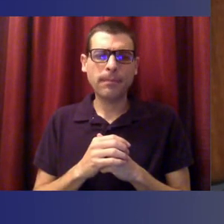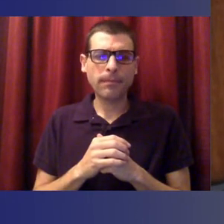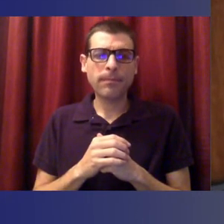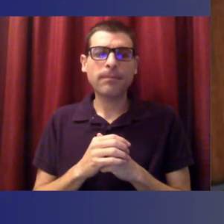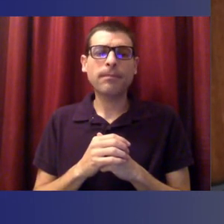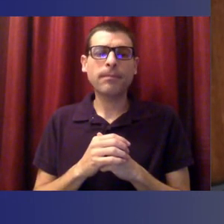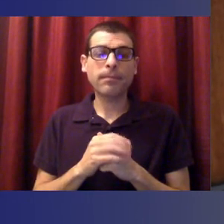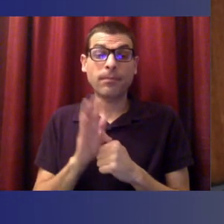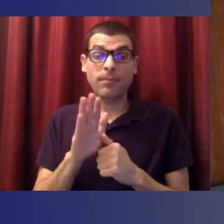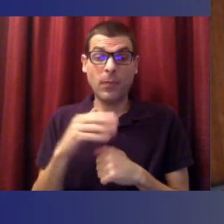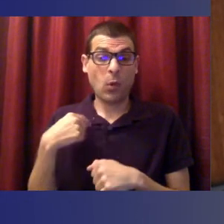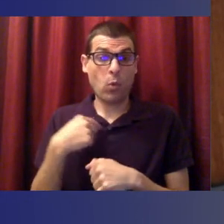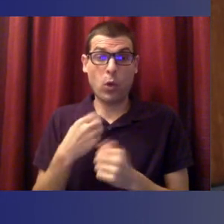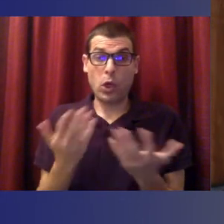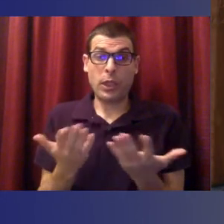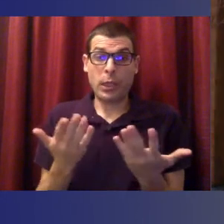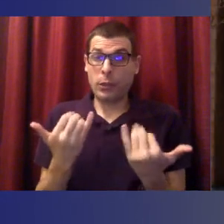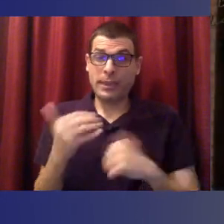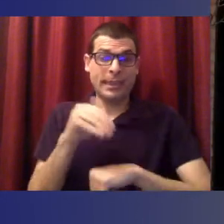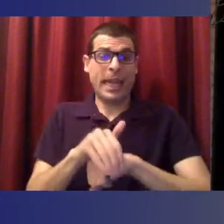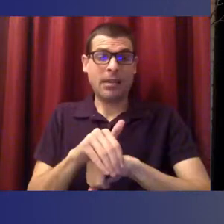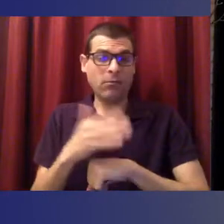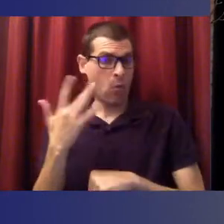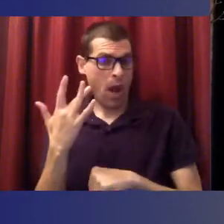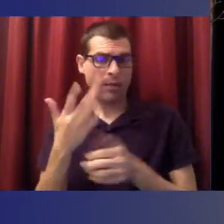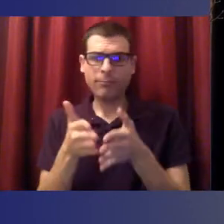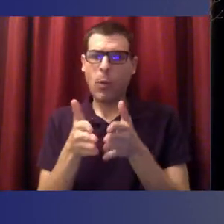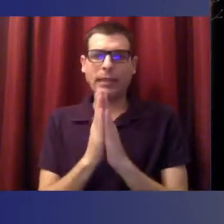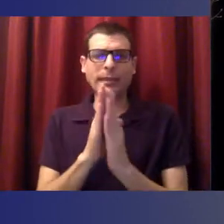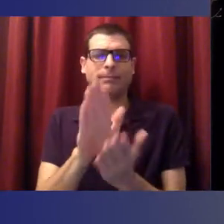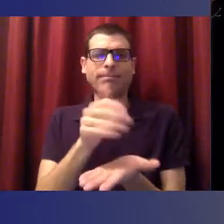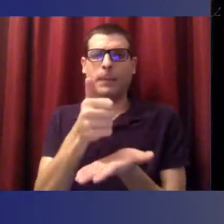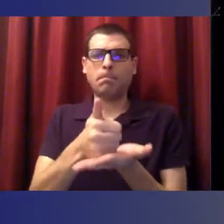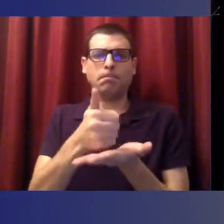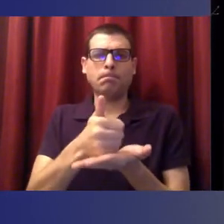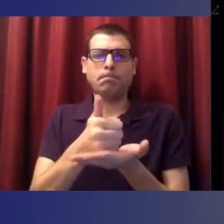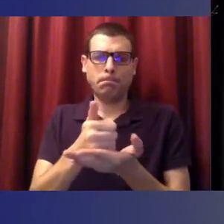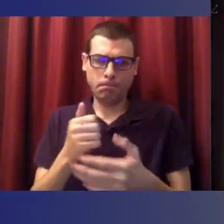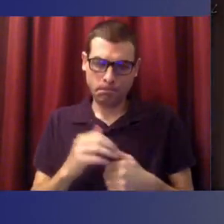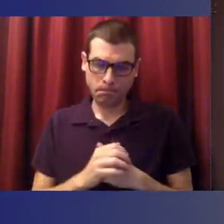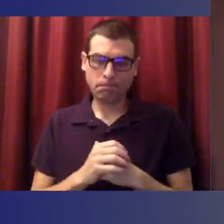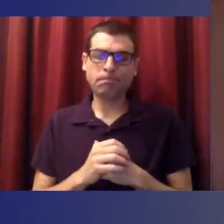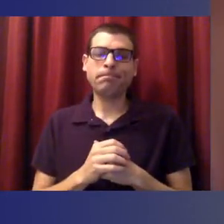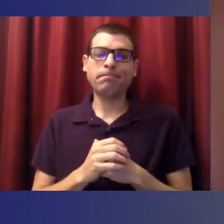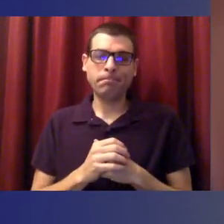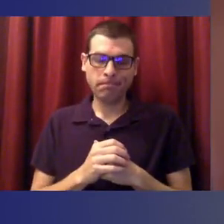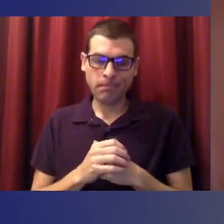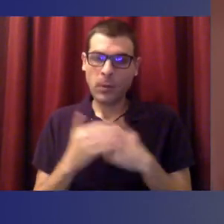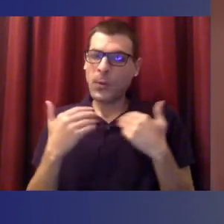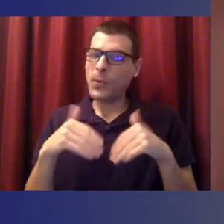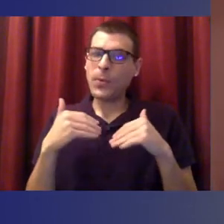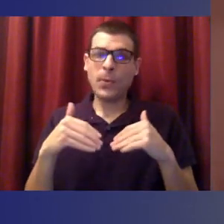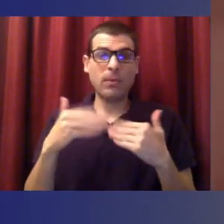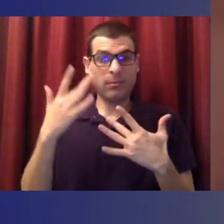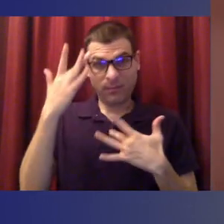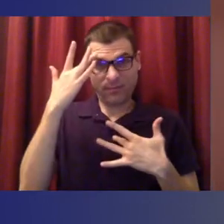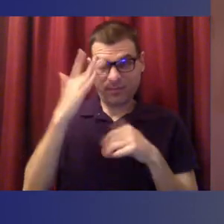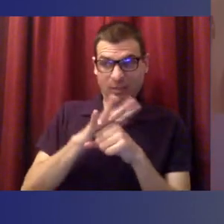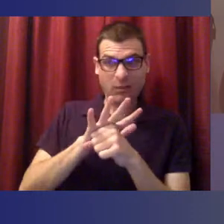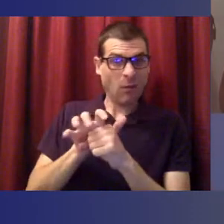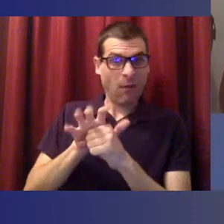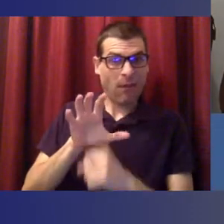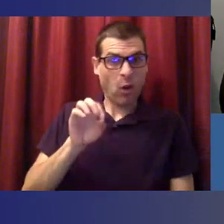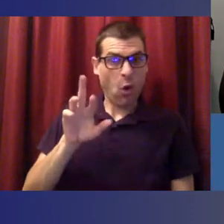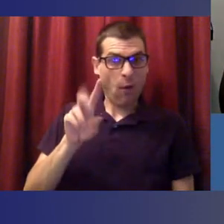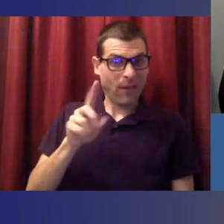We are here tonight to ask you for your help. We are facing a virus, COVID-19,